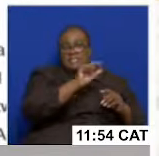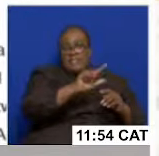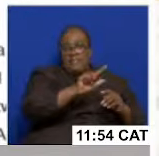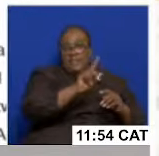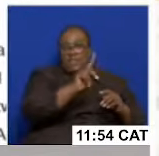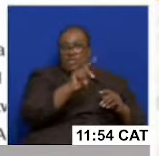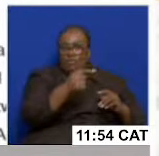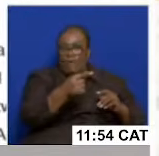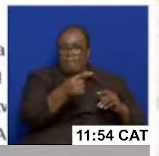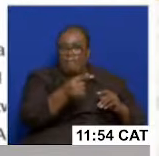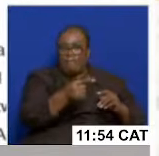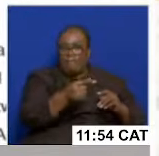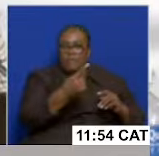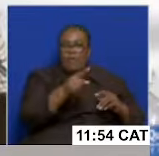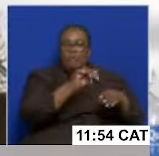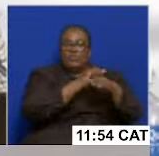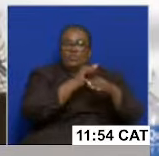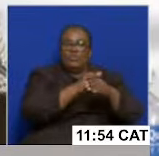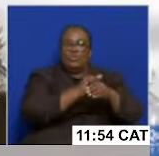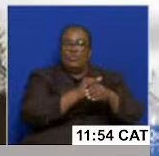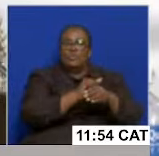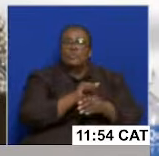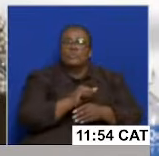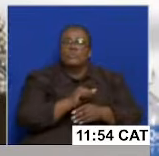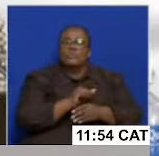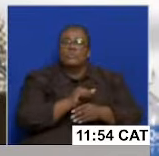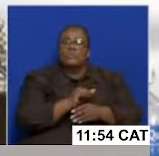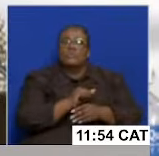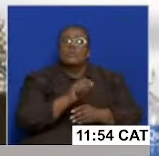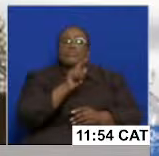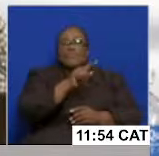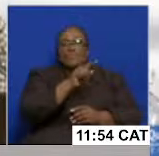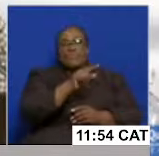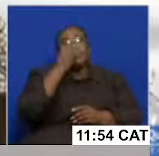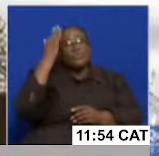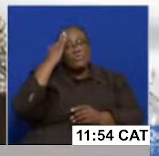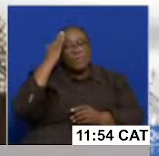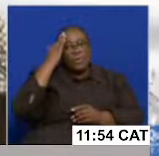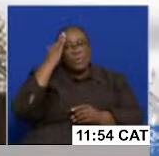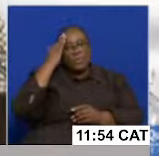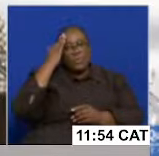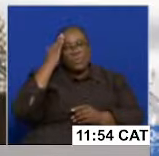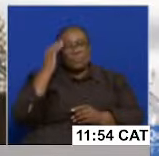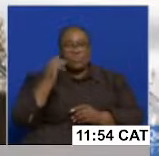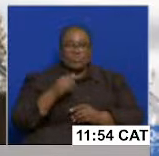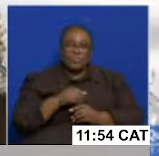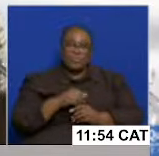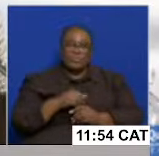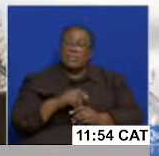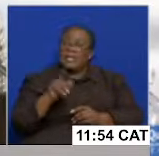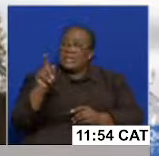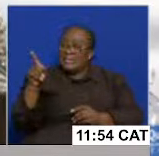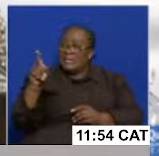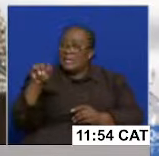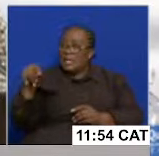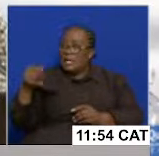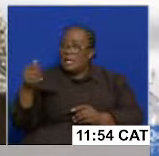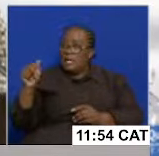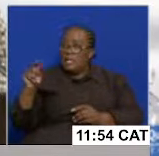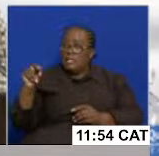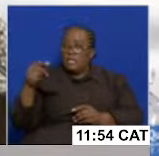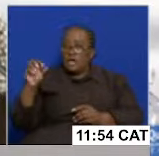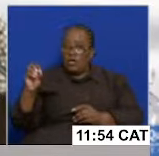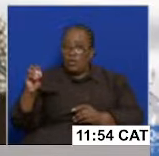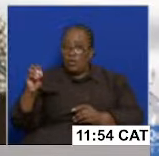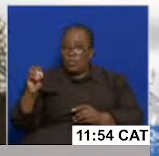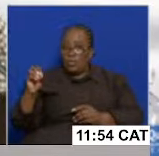Yes, I do. Did you know that Django, who you've described as an informer, the